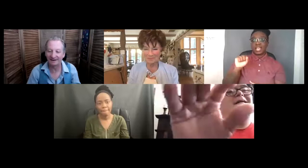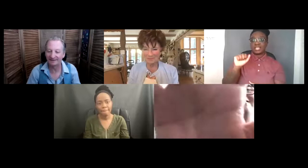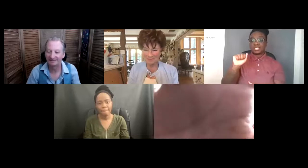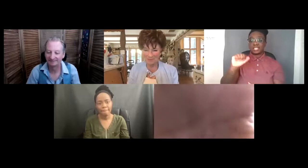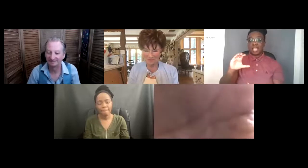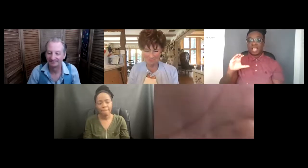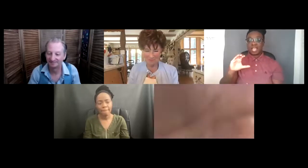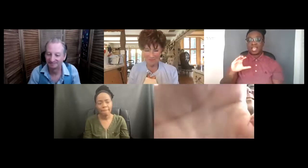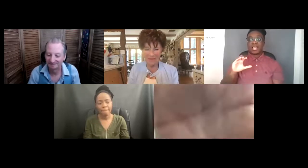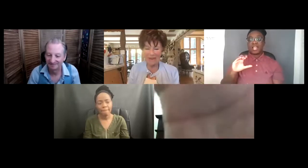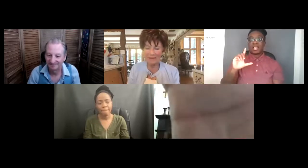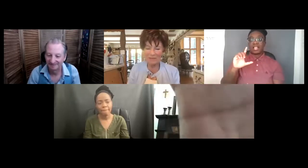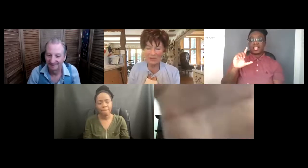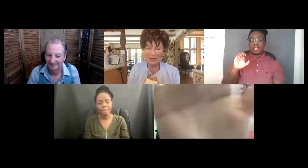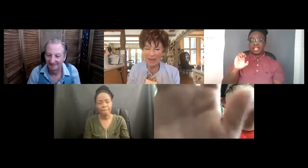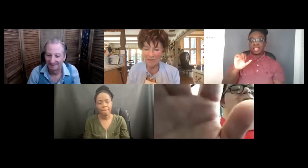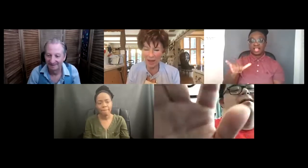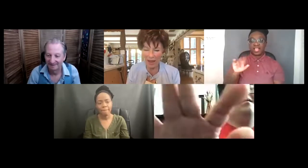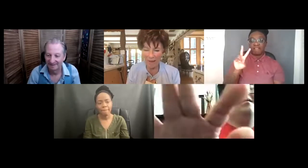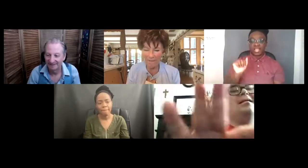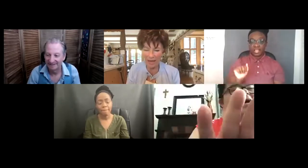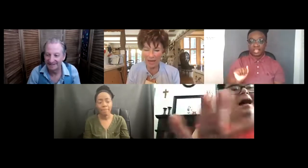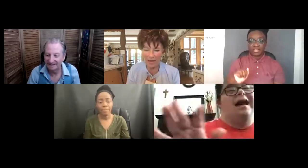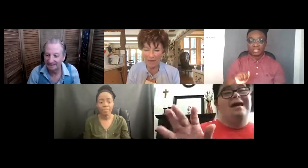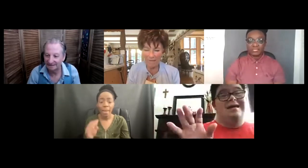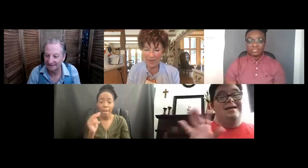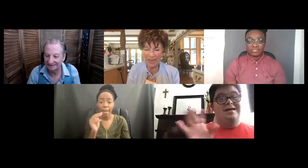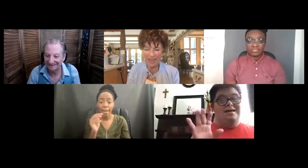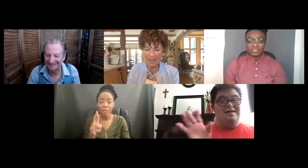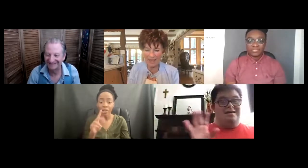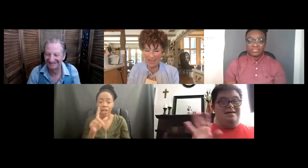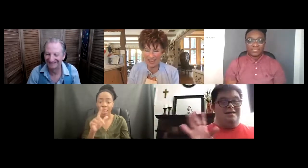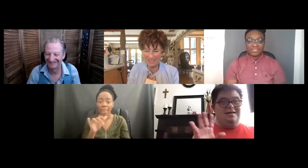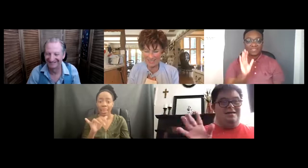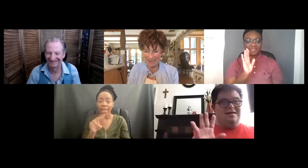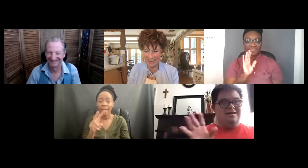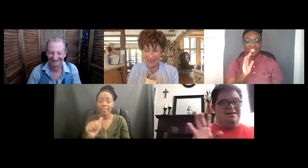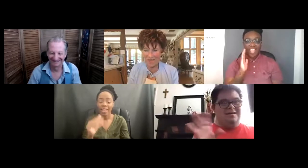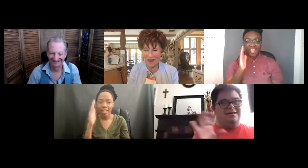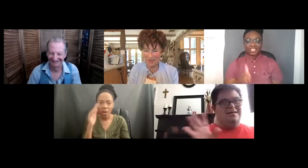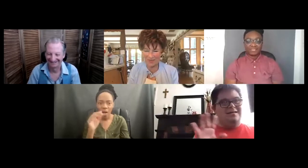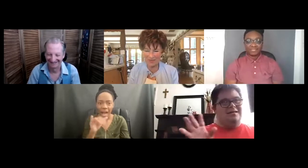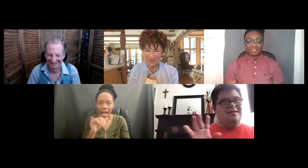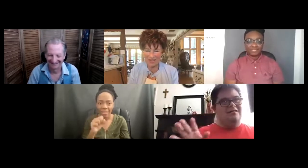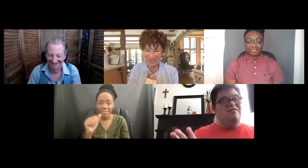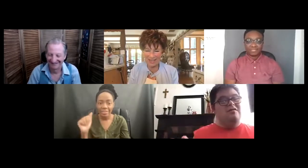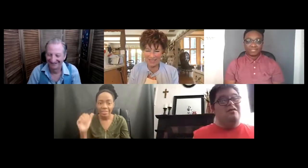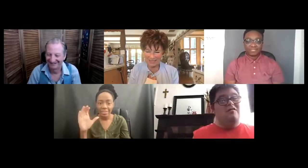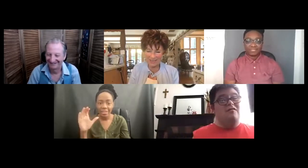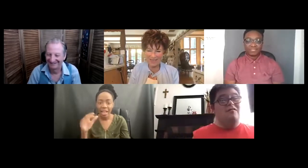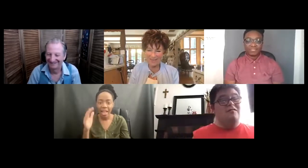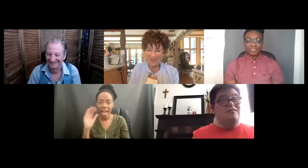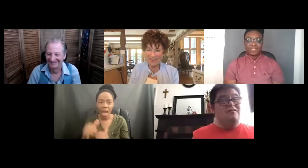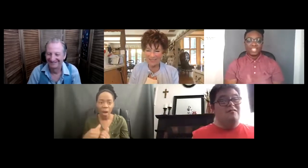Leyva. Mr. Leyva. There he is. Isaac, how are you? Good to